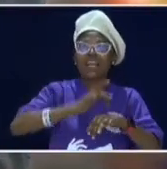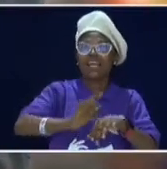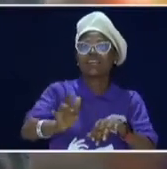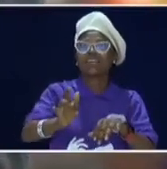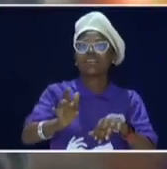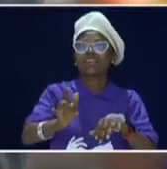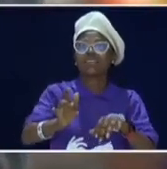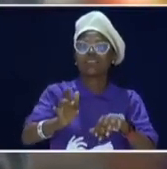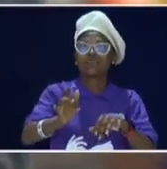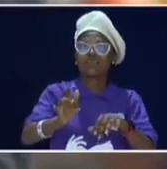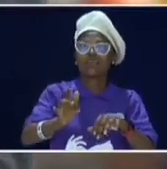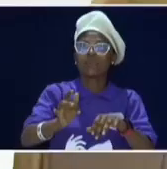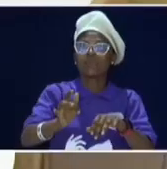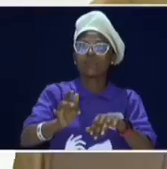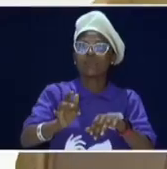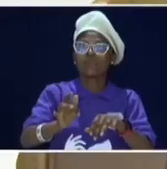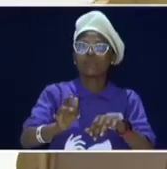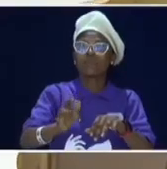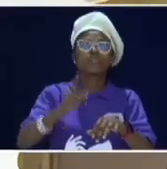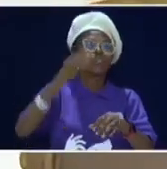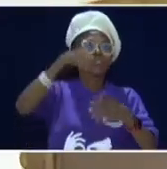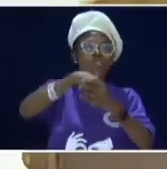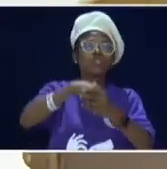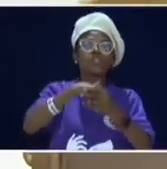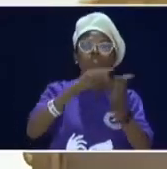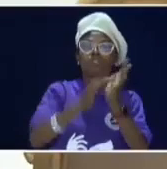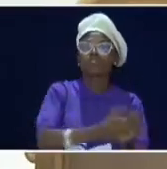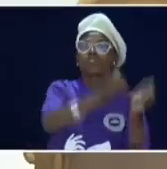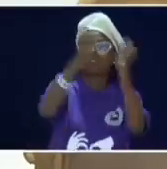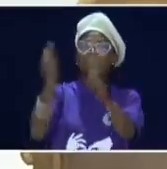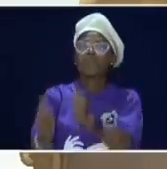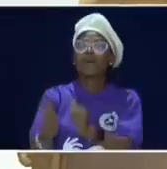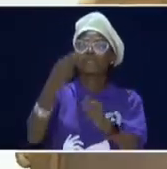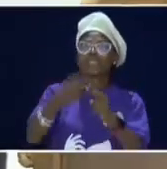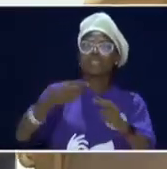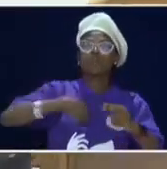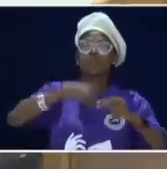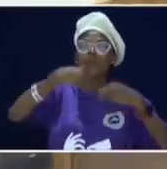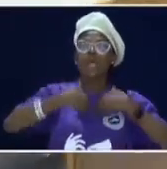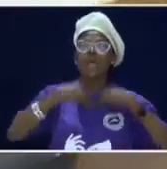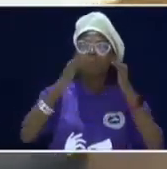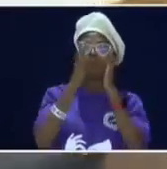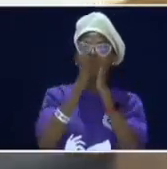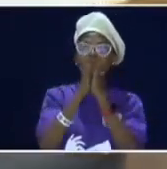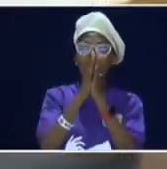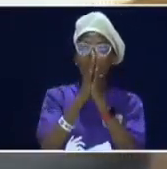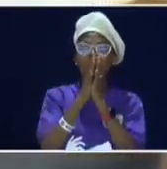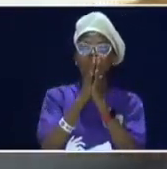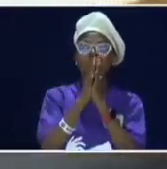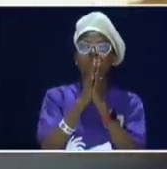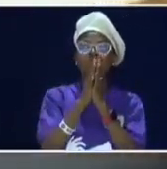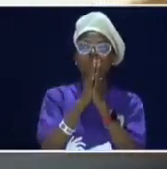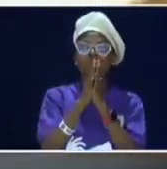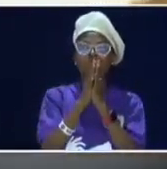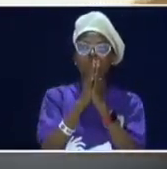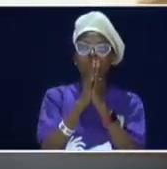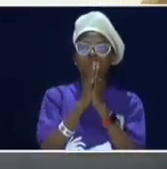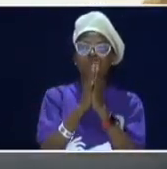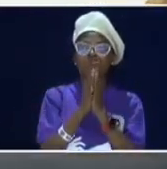lack. In Jesus' mighty name, we have prayed. Oh, thank you,